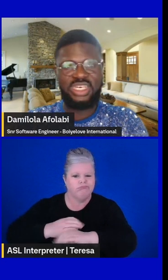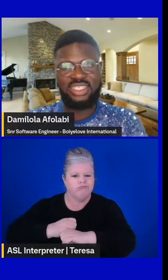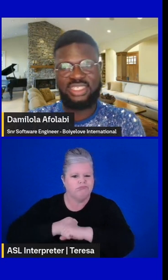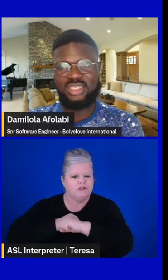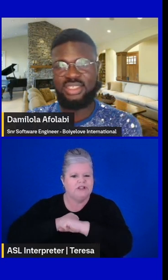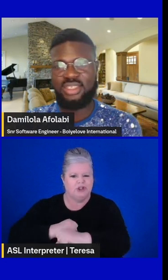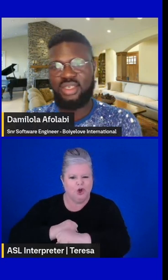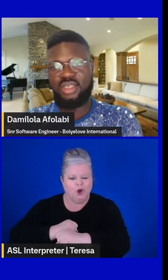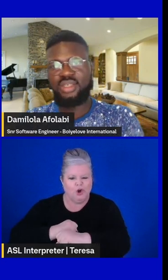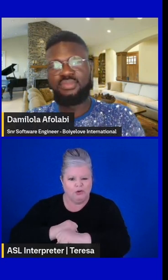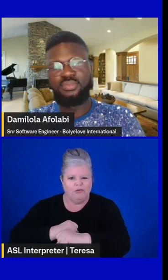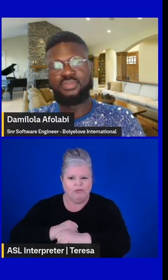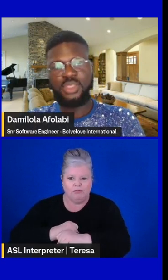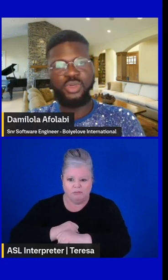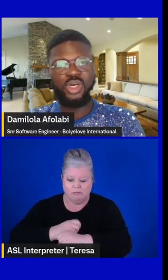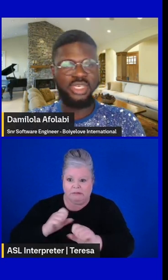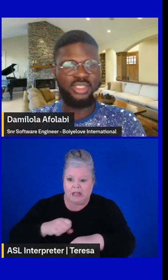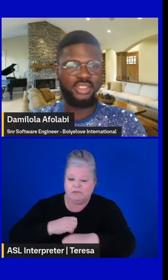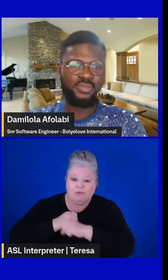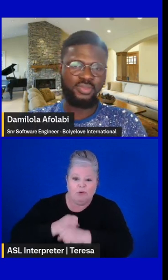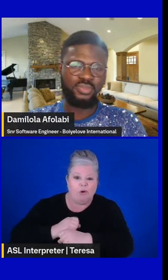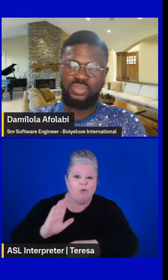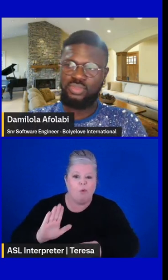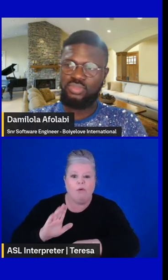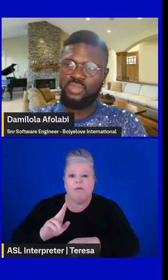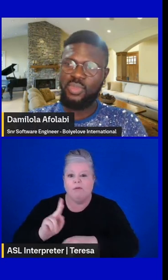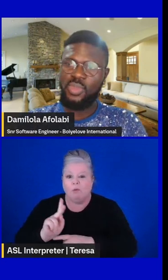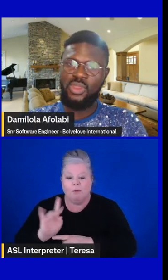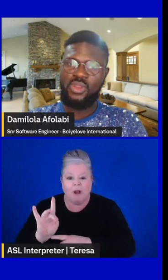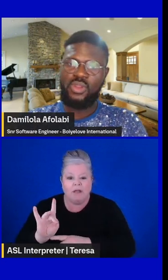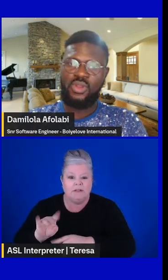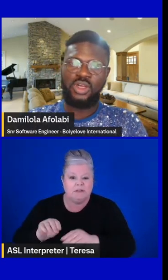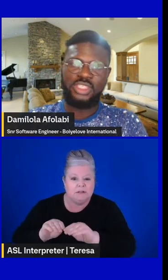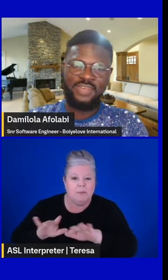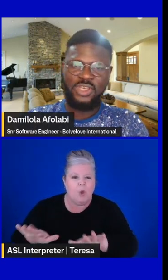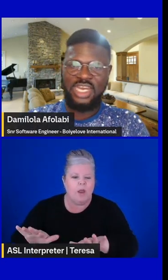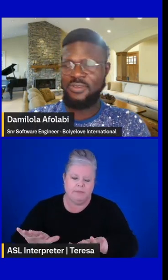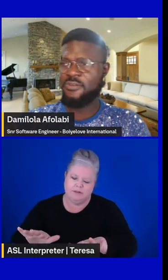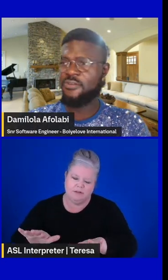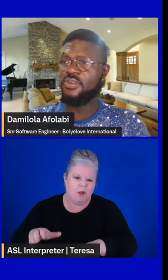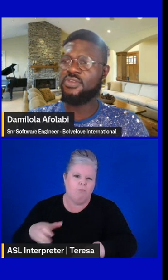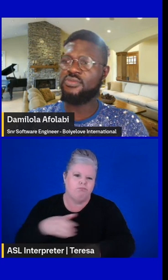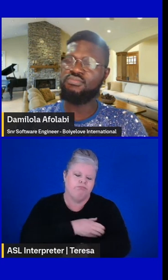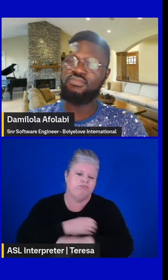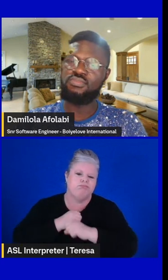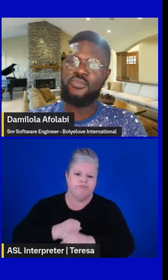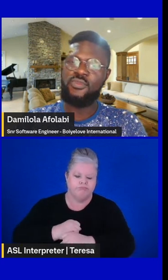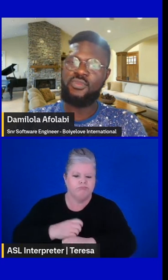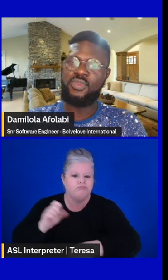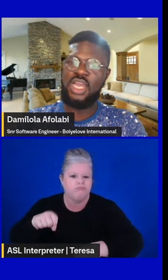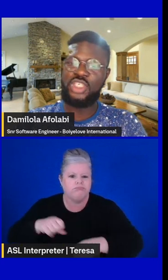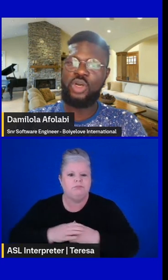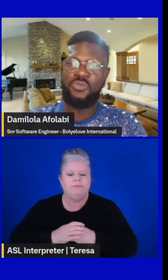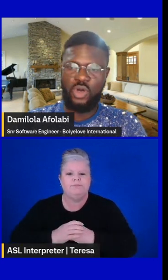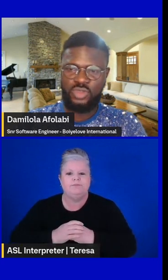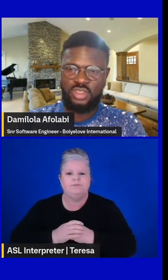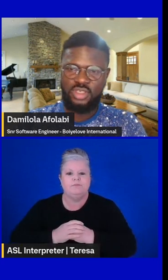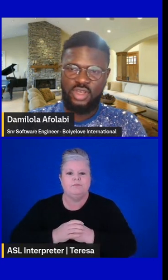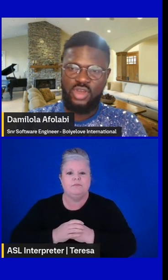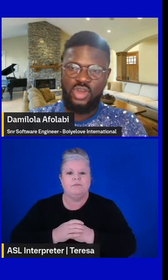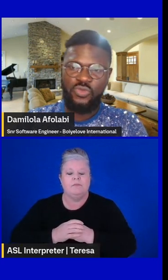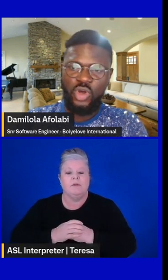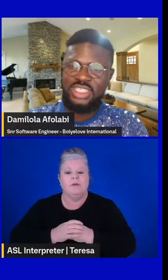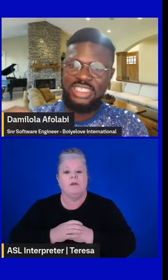your Kubernetes deployments. On the left, you have HashiCorp